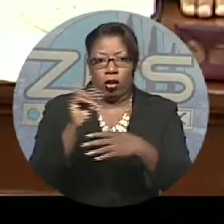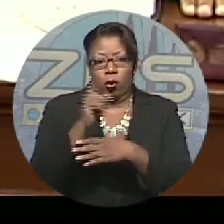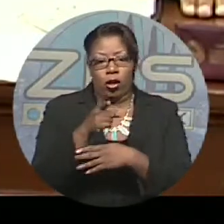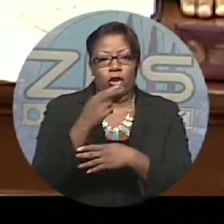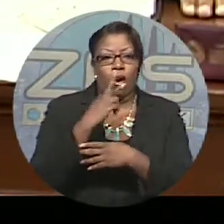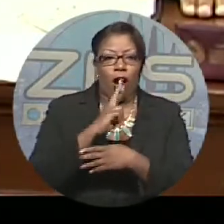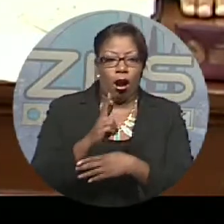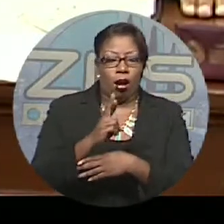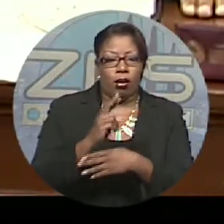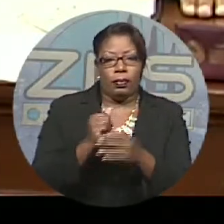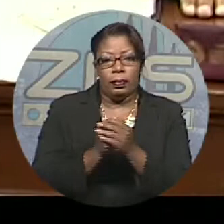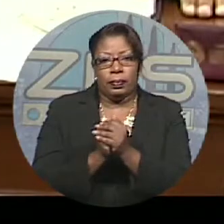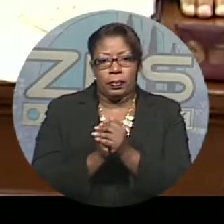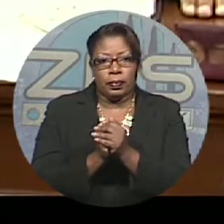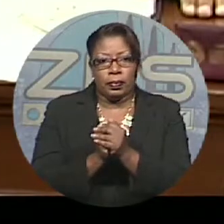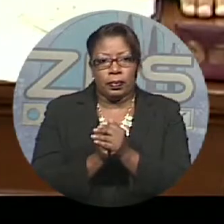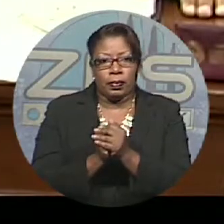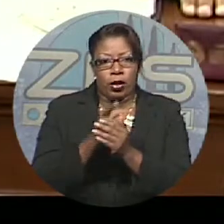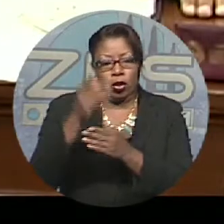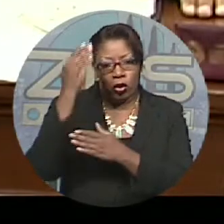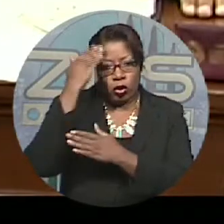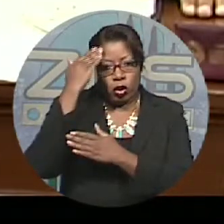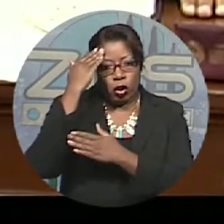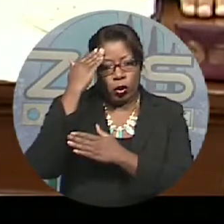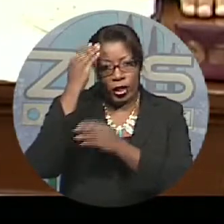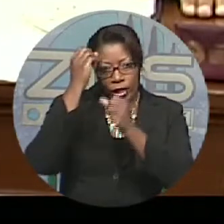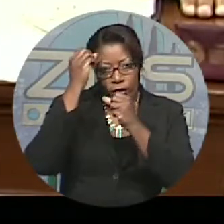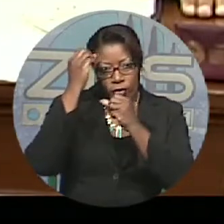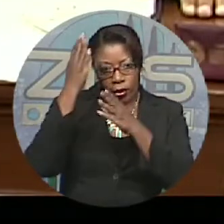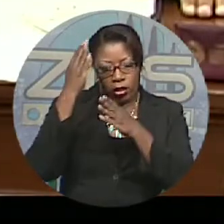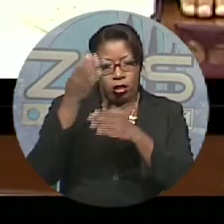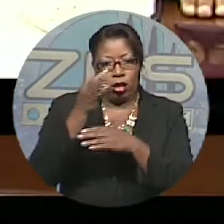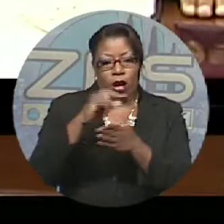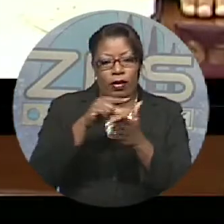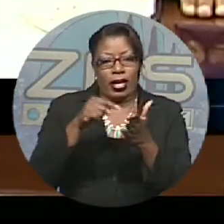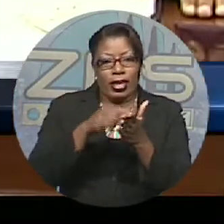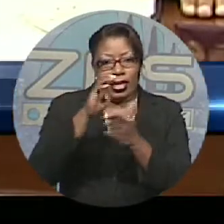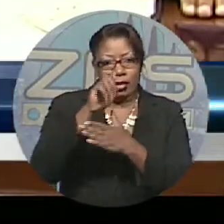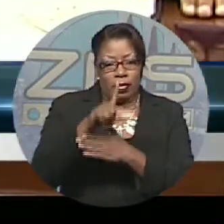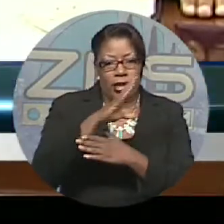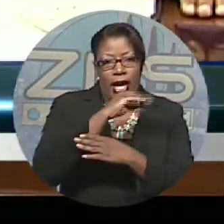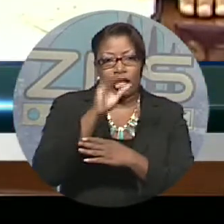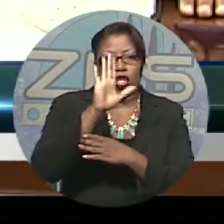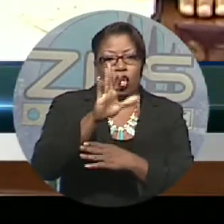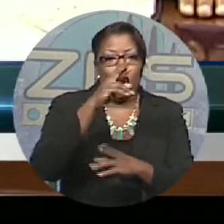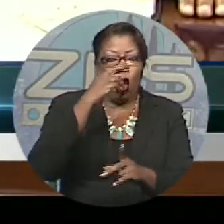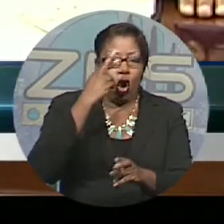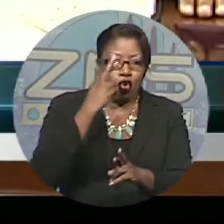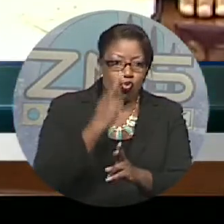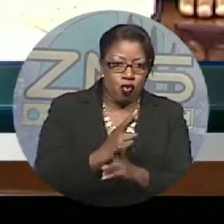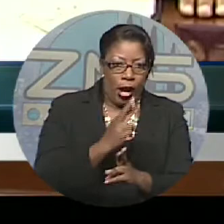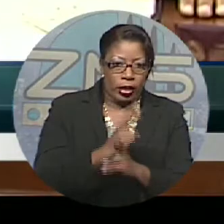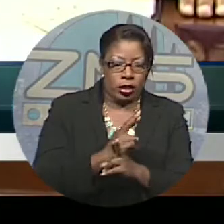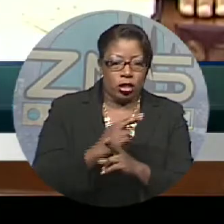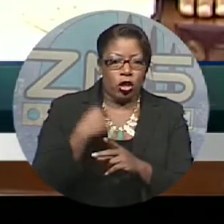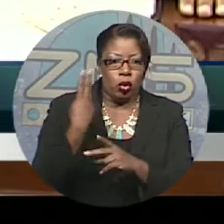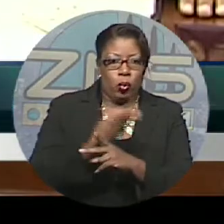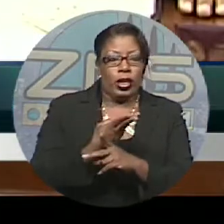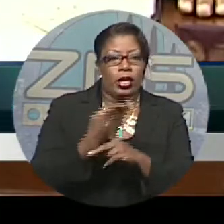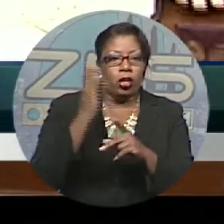as you get to know the contents of this bill and your rights, we're going to depend on